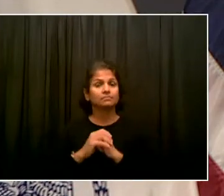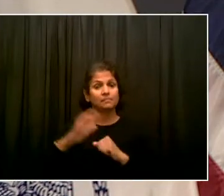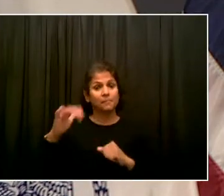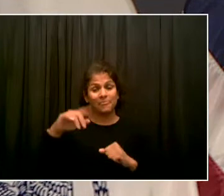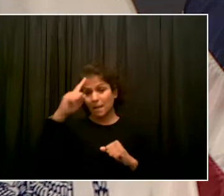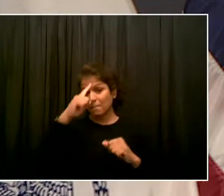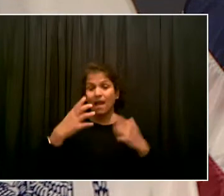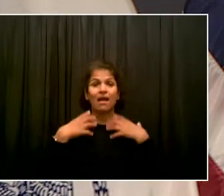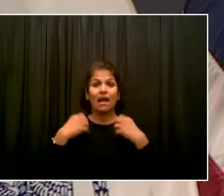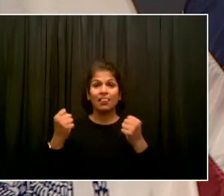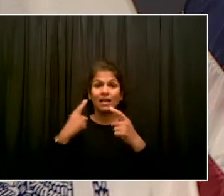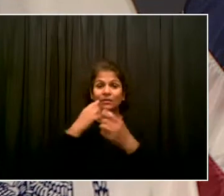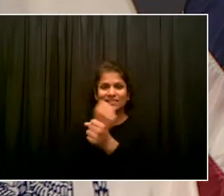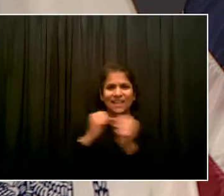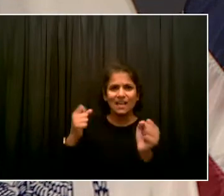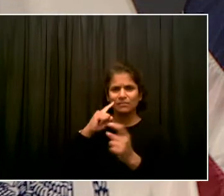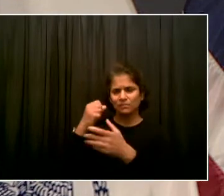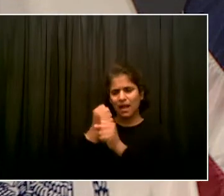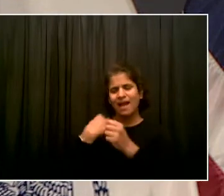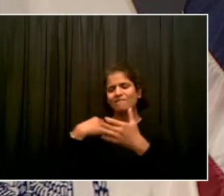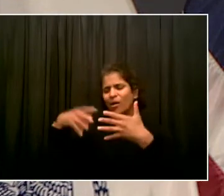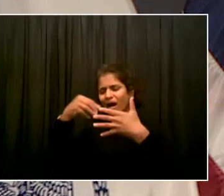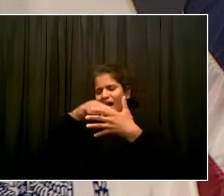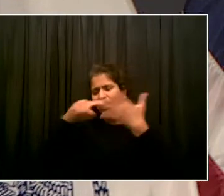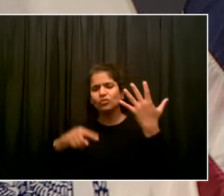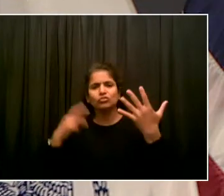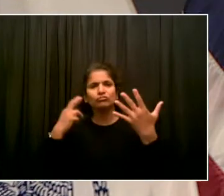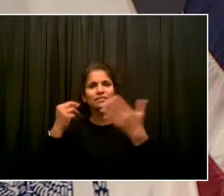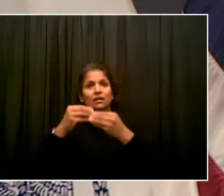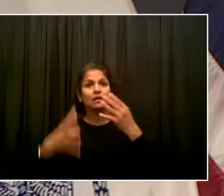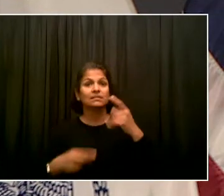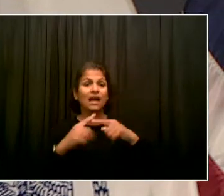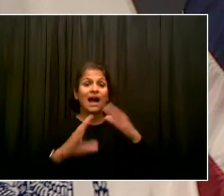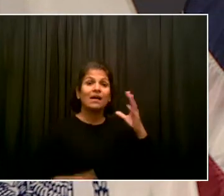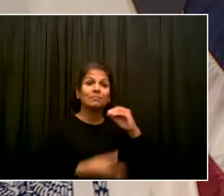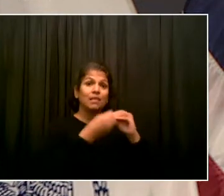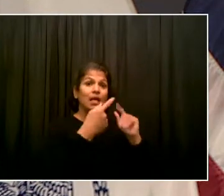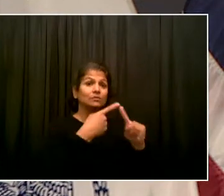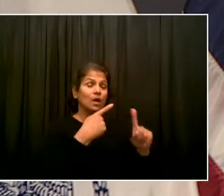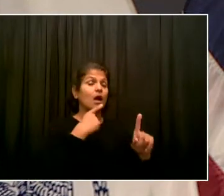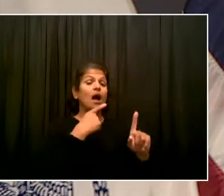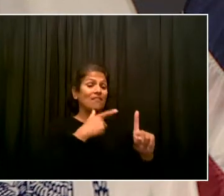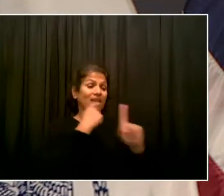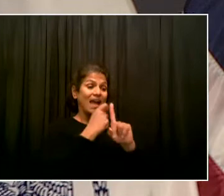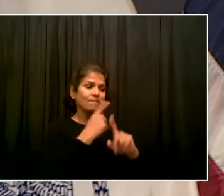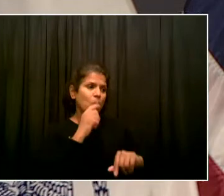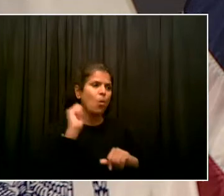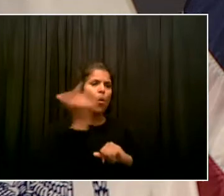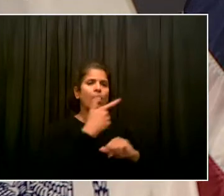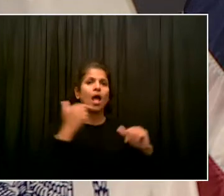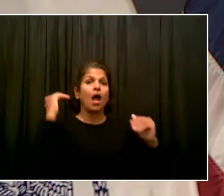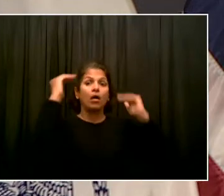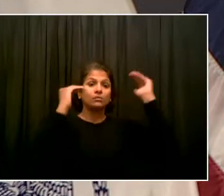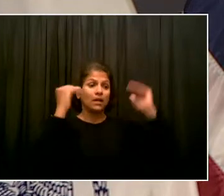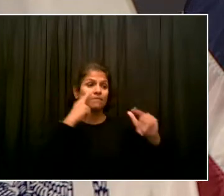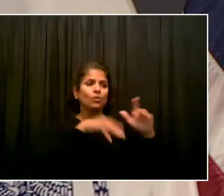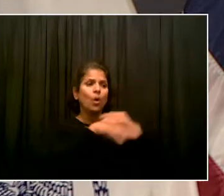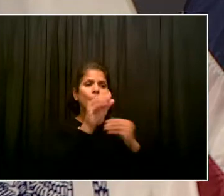vaccine mandate for adults has worked really, really well. The schools are safe. I want every